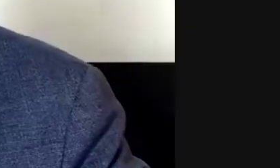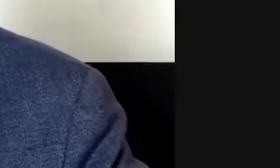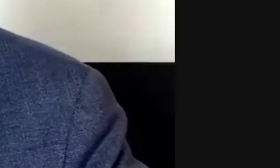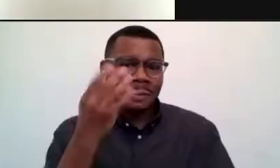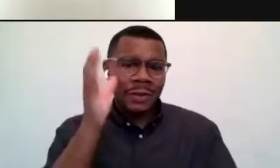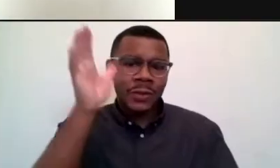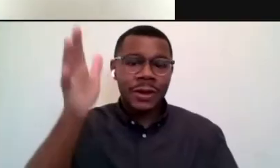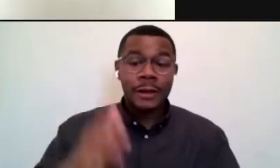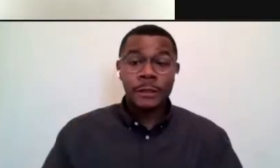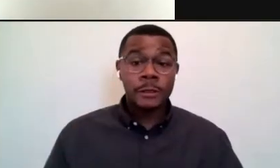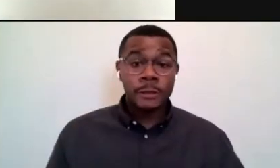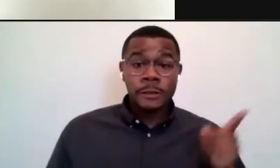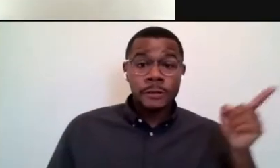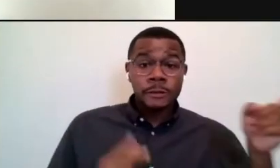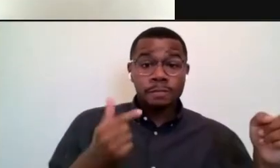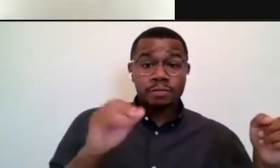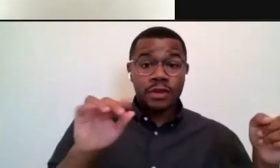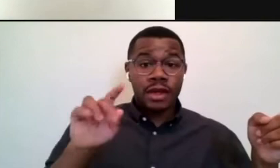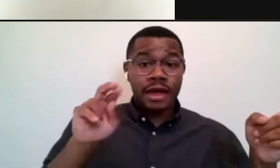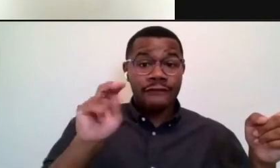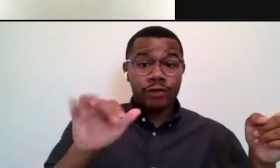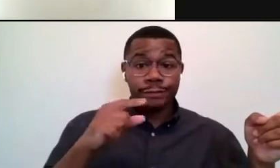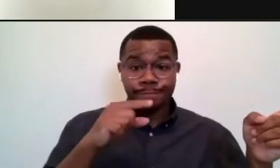And the piece that we're working on